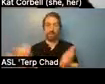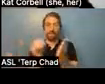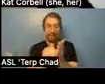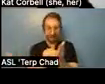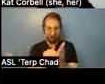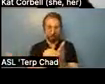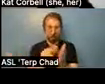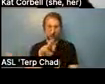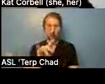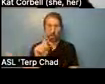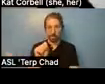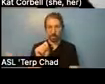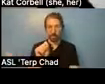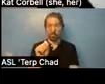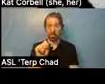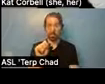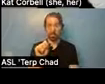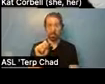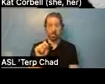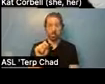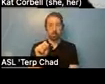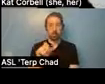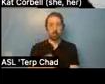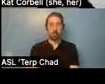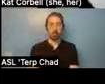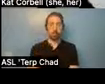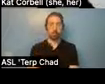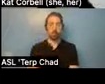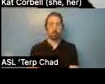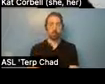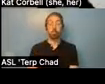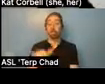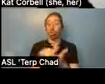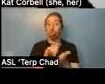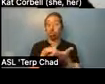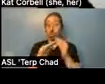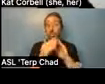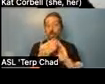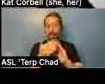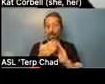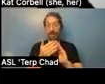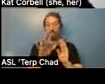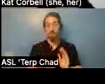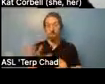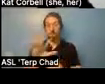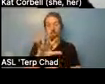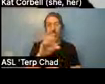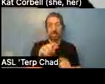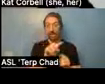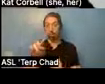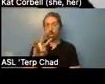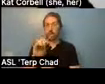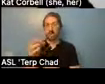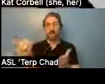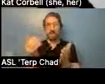,000 units in New York city. Um, there's an estimated 50,000 to 70,000 people living in